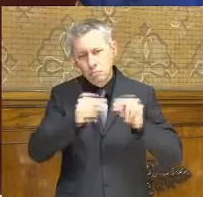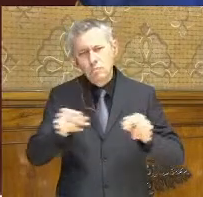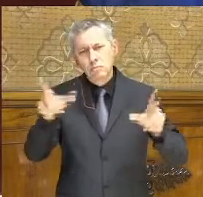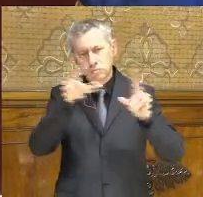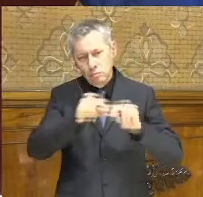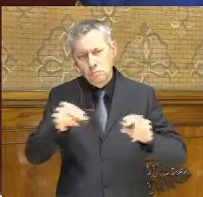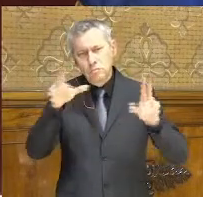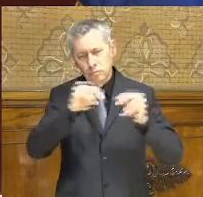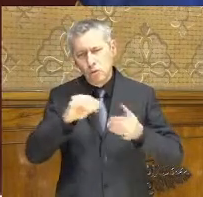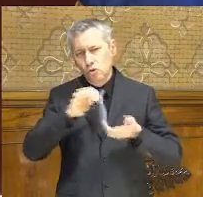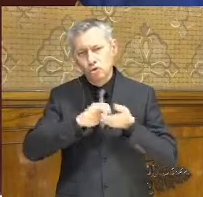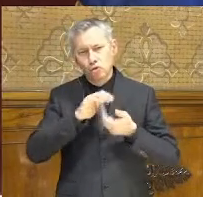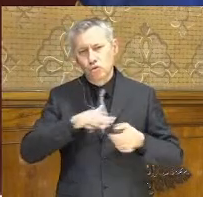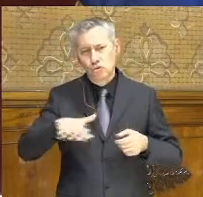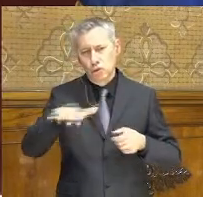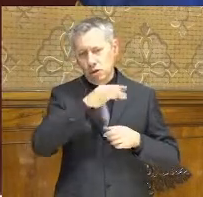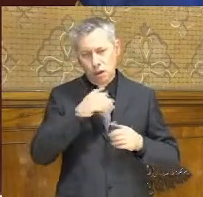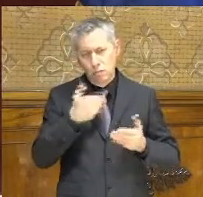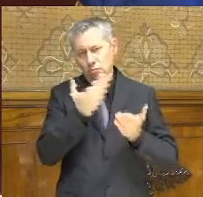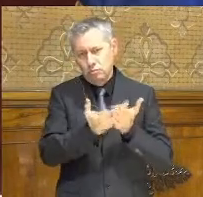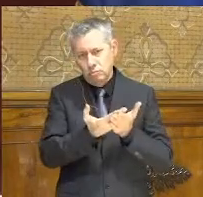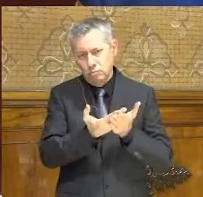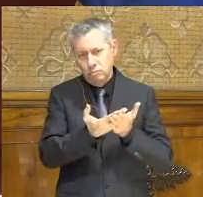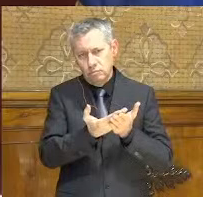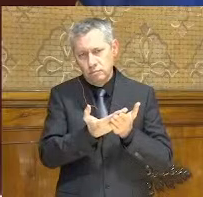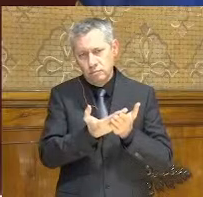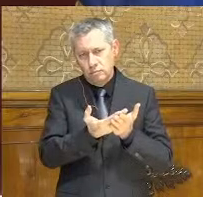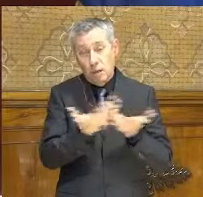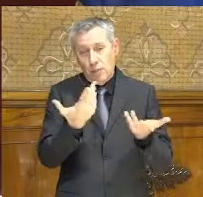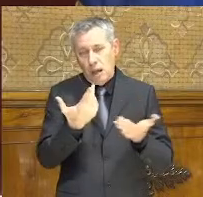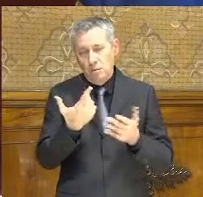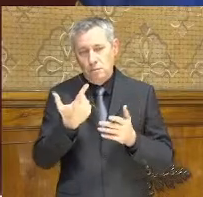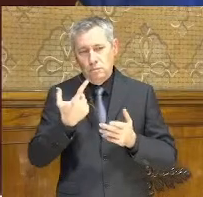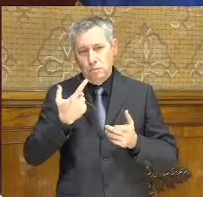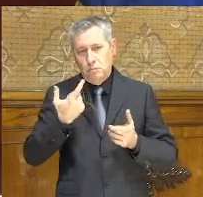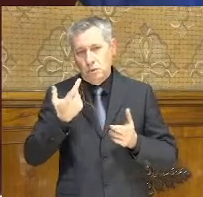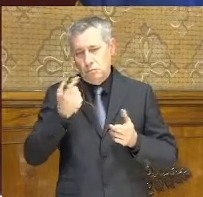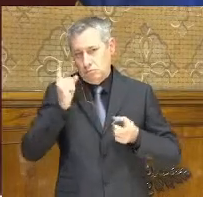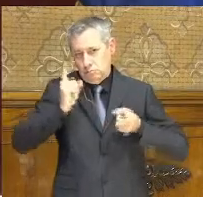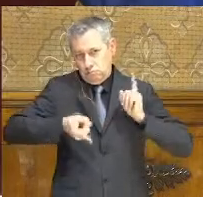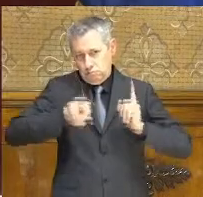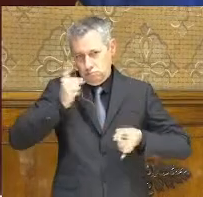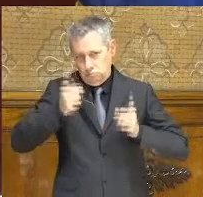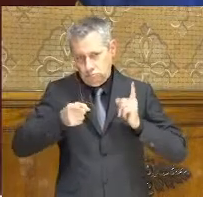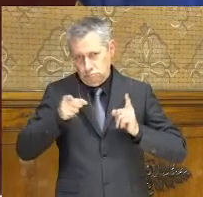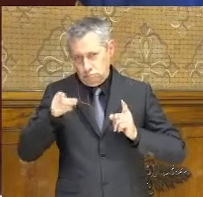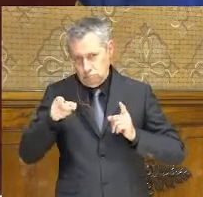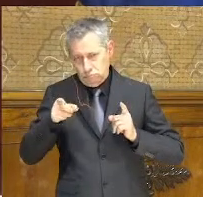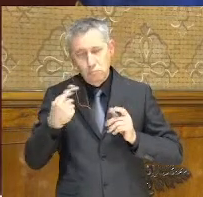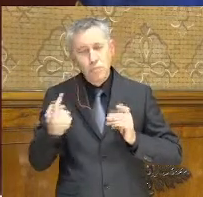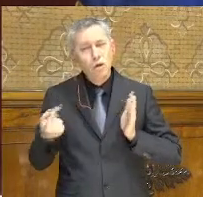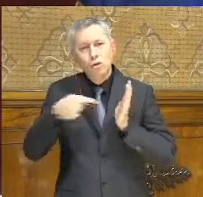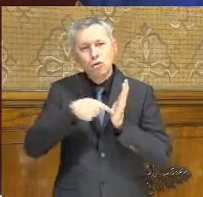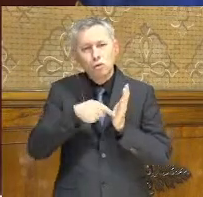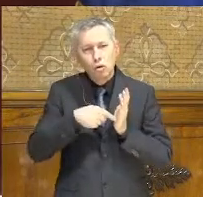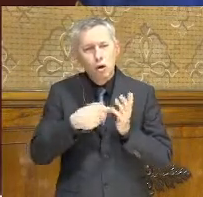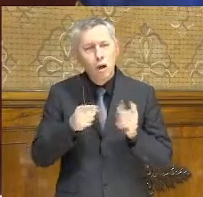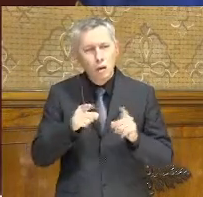fascist societies, tyrannical societies. It's a return of that right to kill in a broad